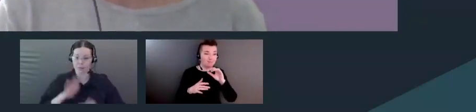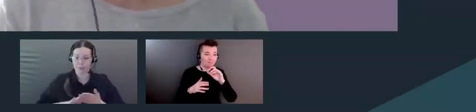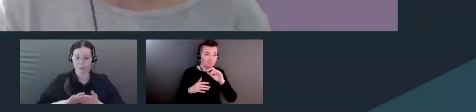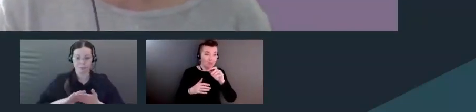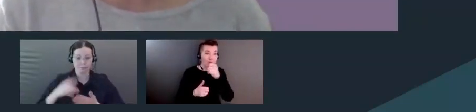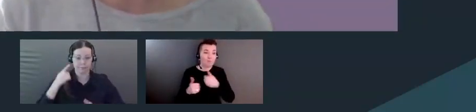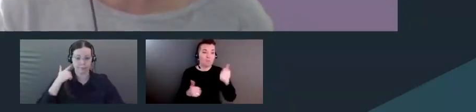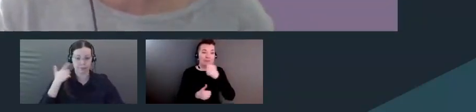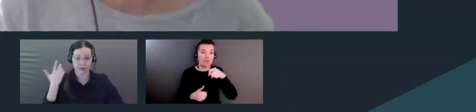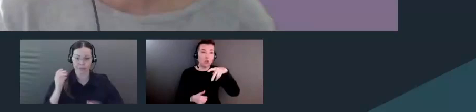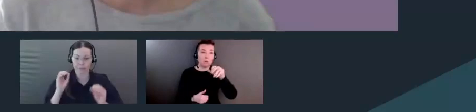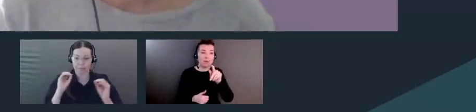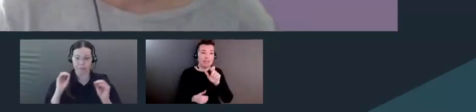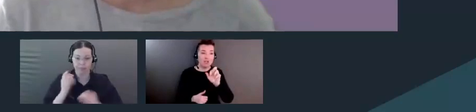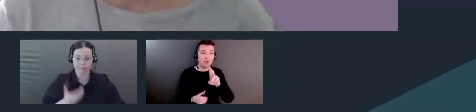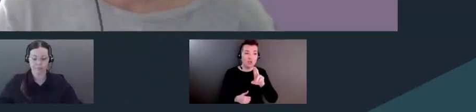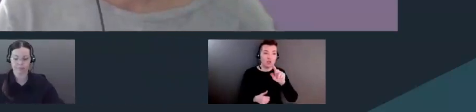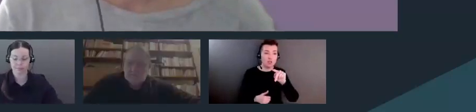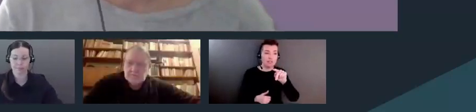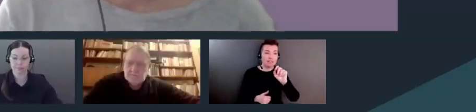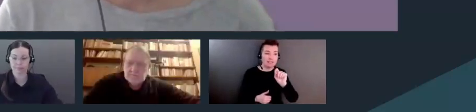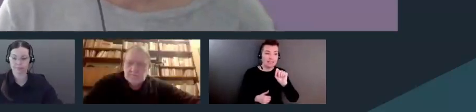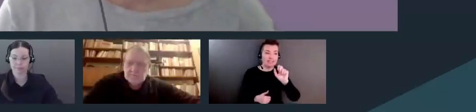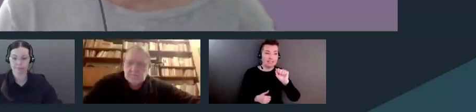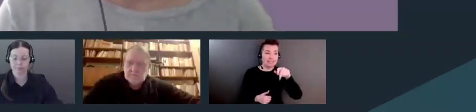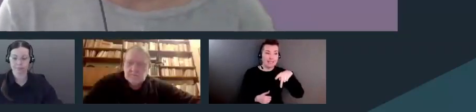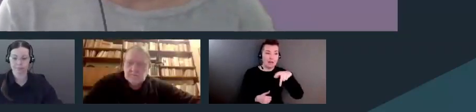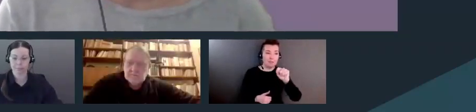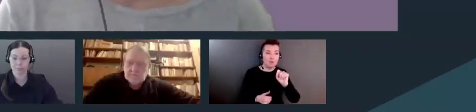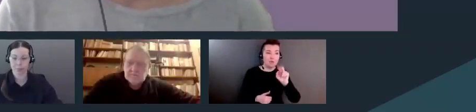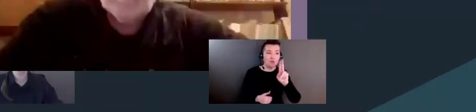and welcome to our panel.